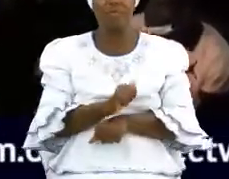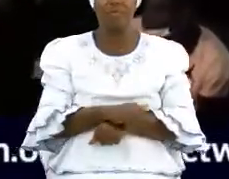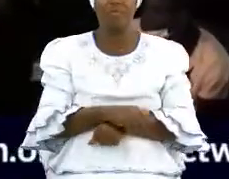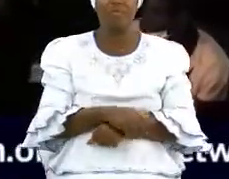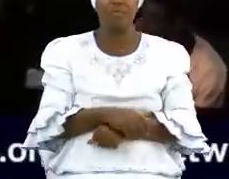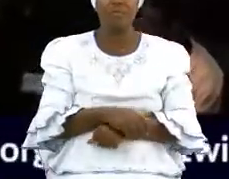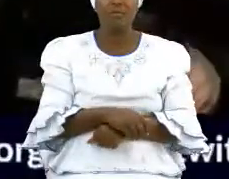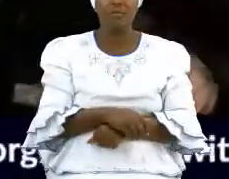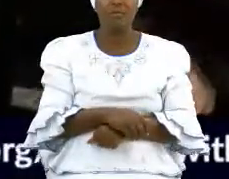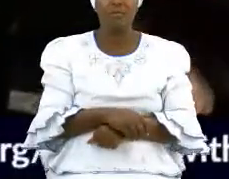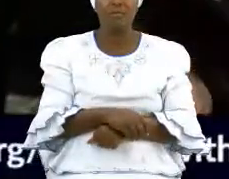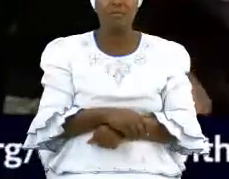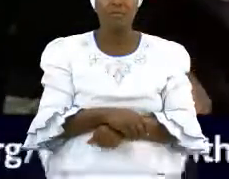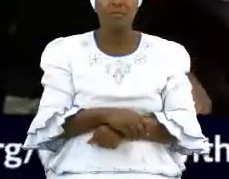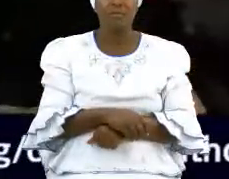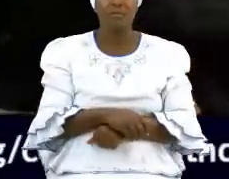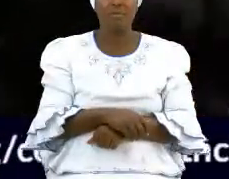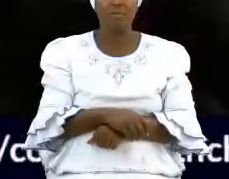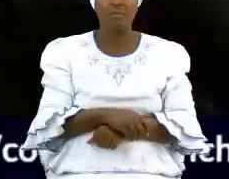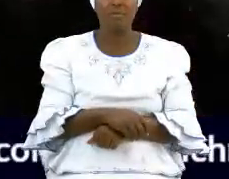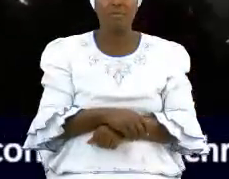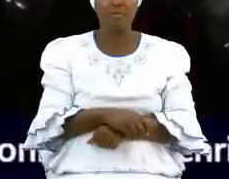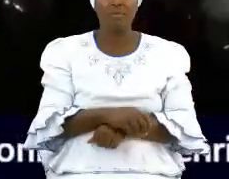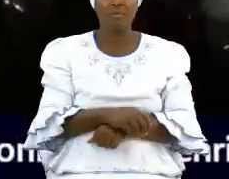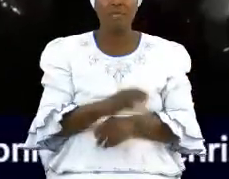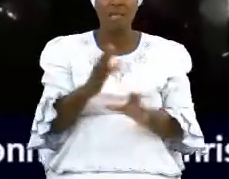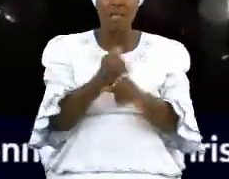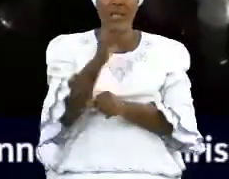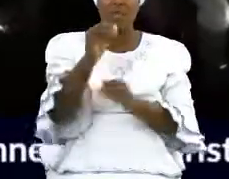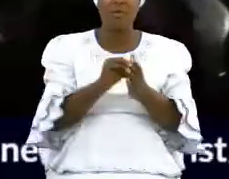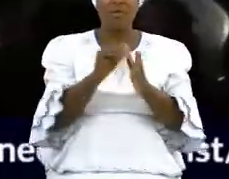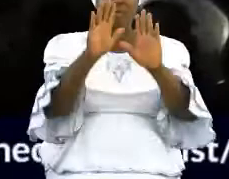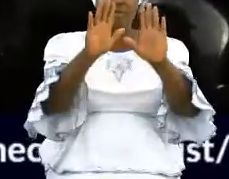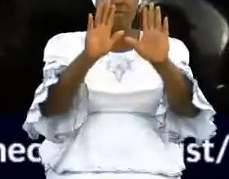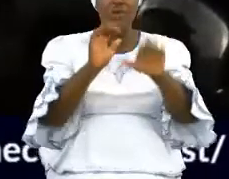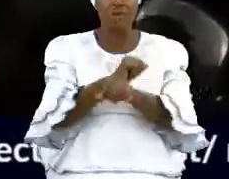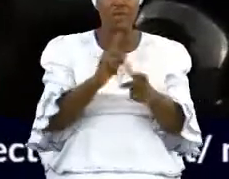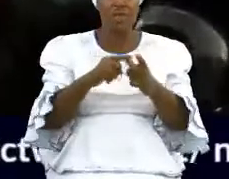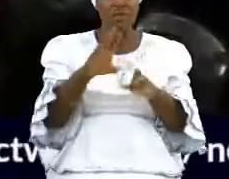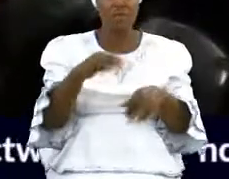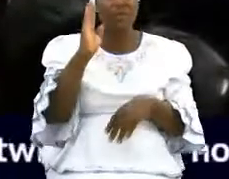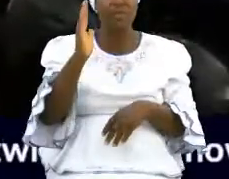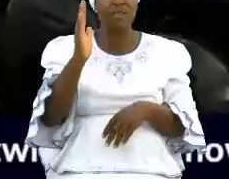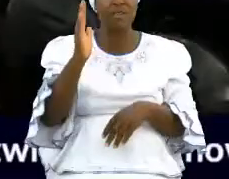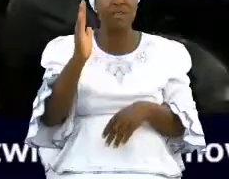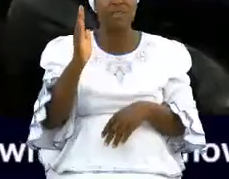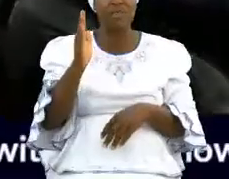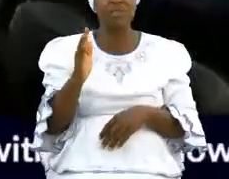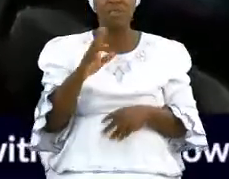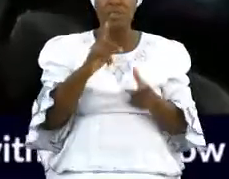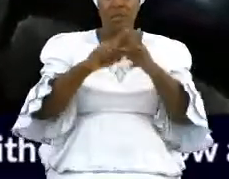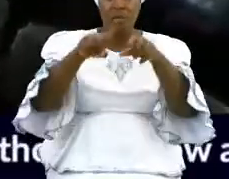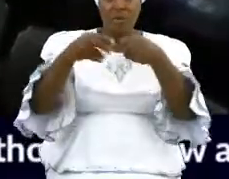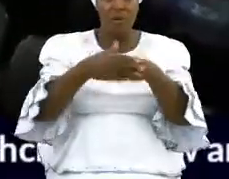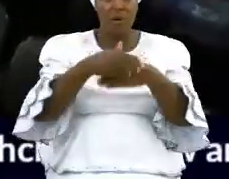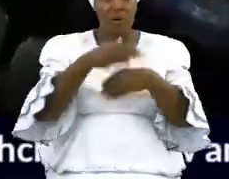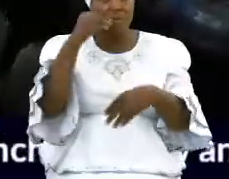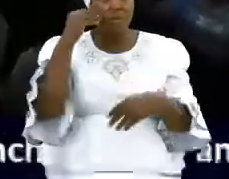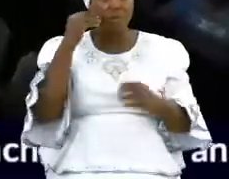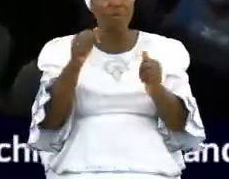Get your miracle, and you will testify. And then you will go home joyfully and happily.